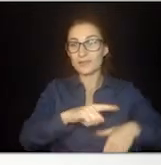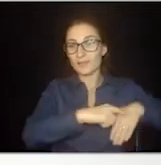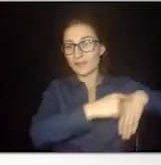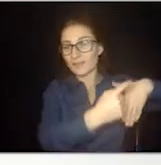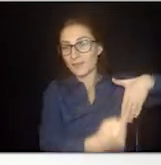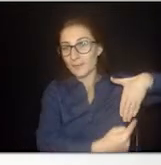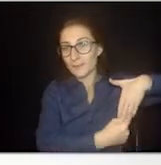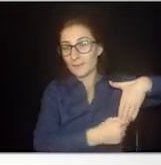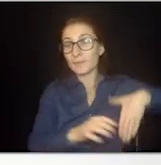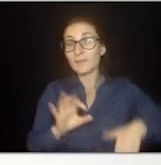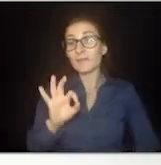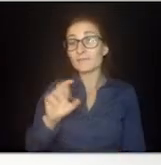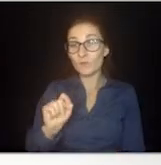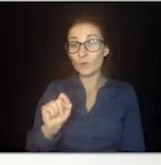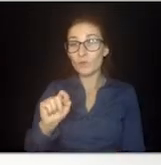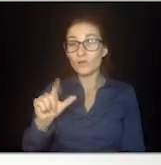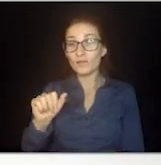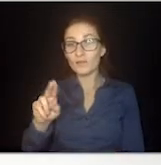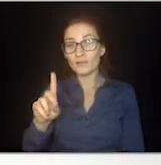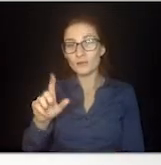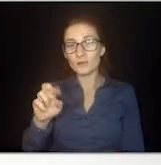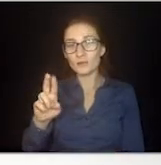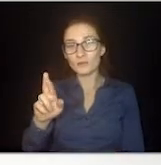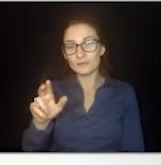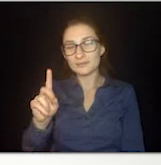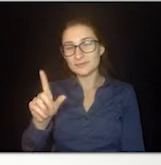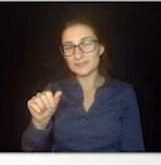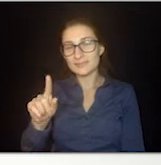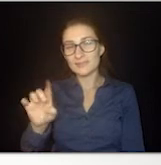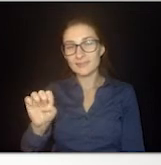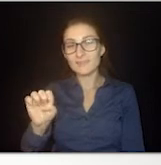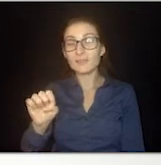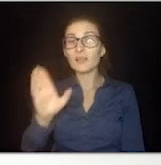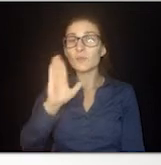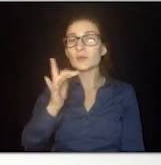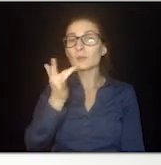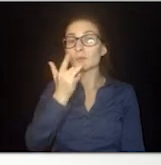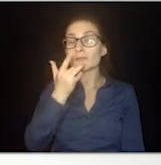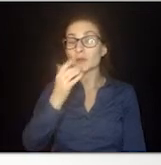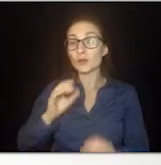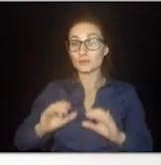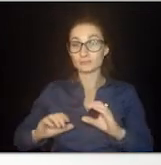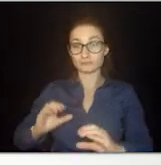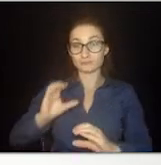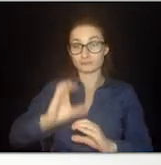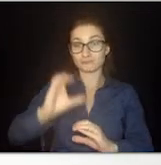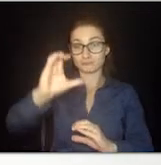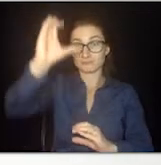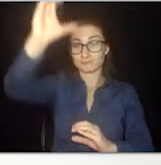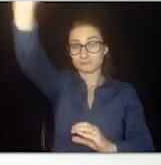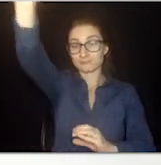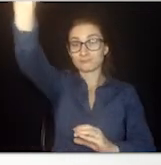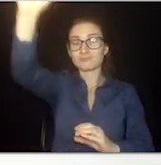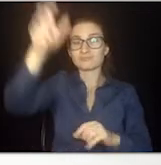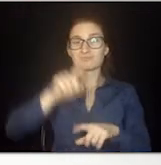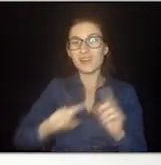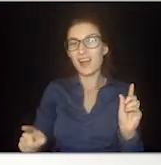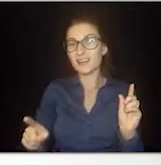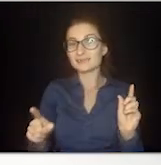Lauderdale. And I would have preferred it to be vertical, but they didn't have space, so they did what they had.